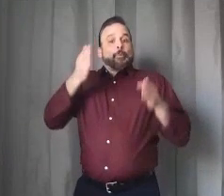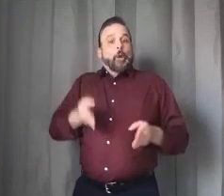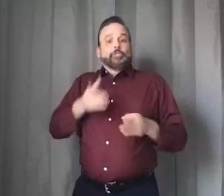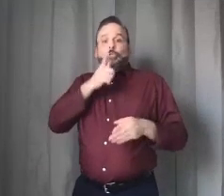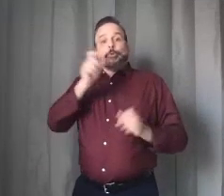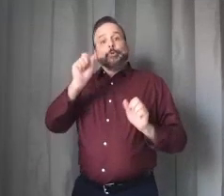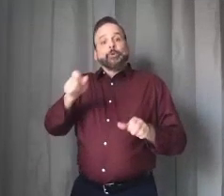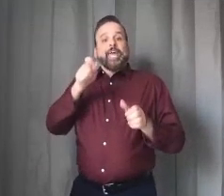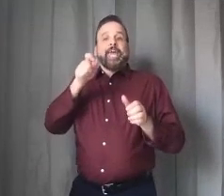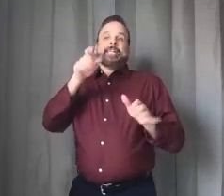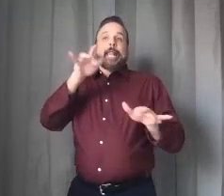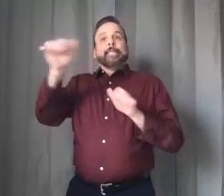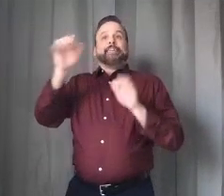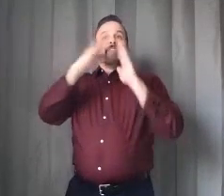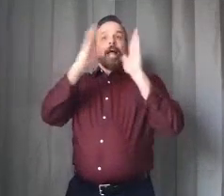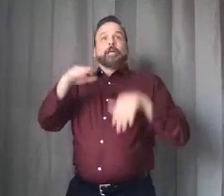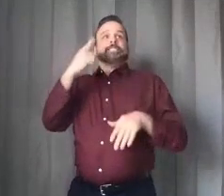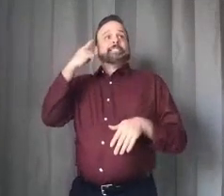about slavery ever.